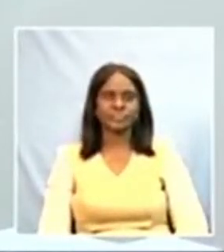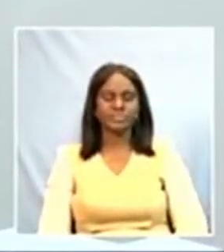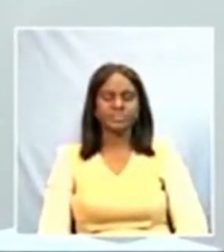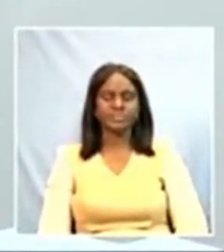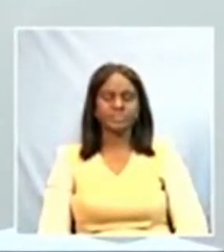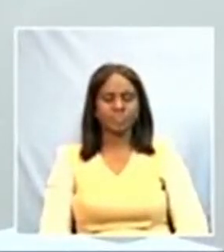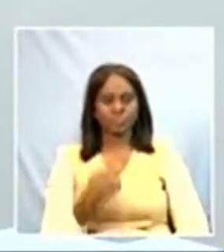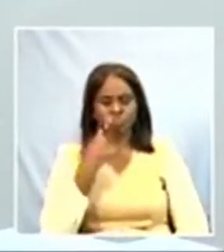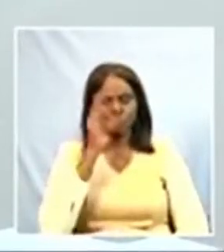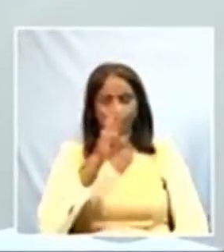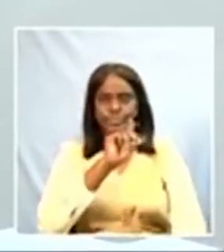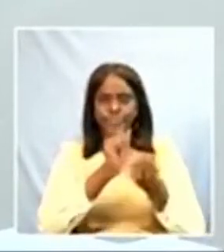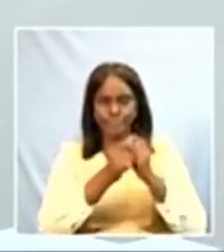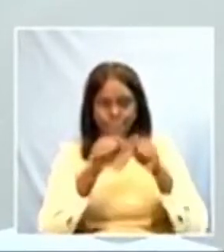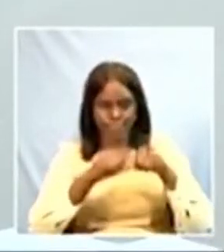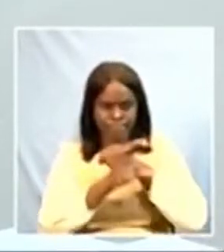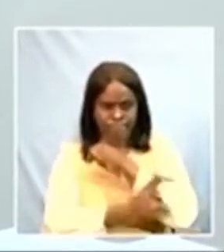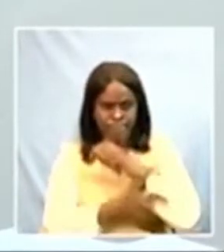Who is going to change this country?